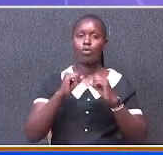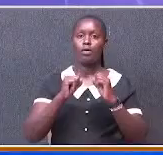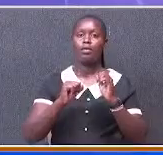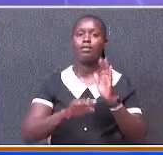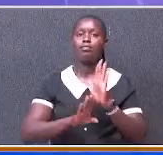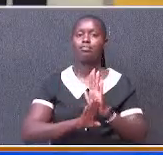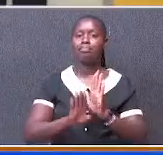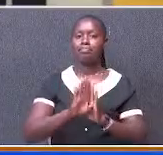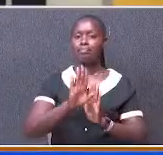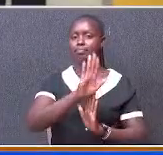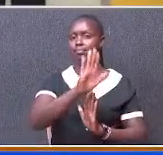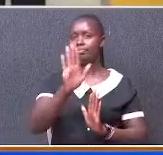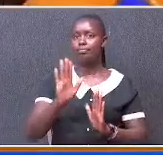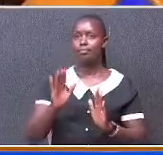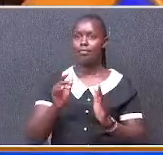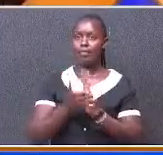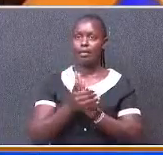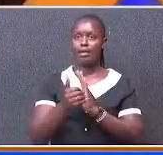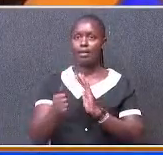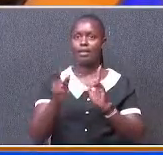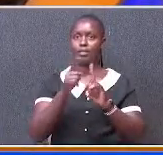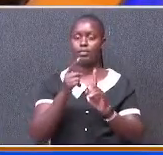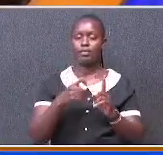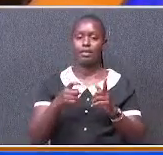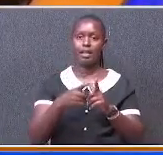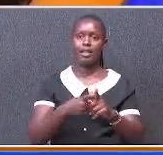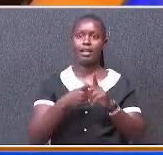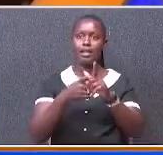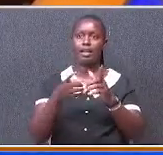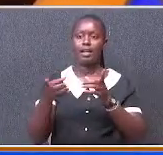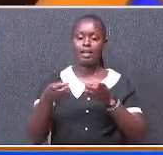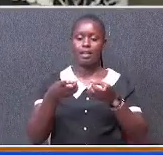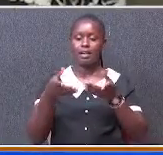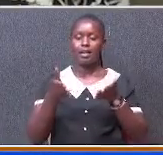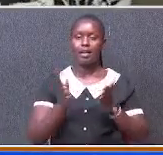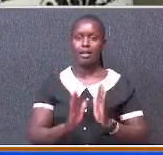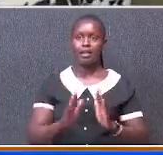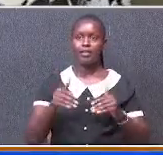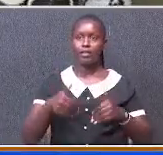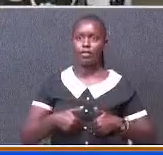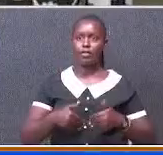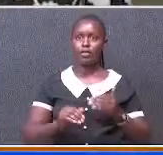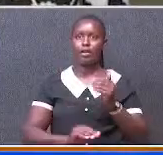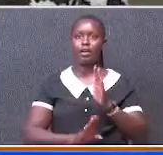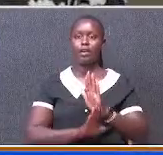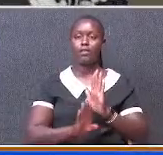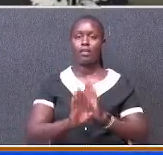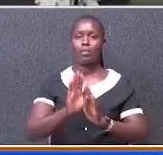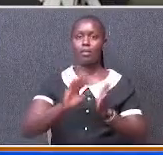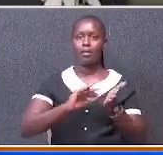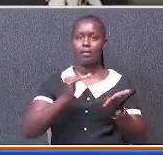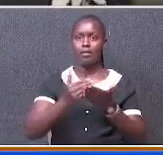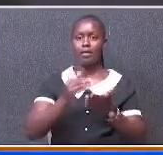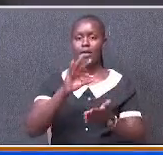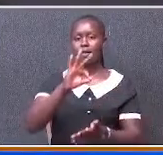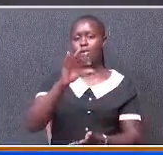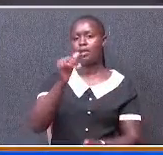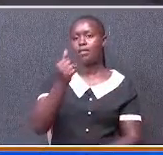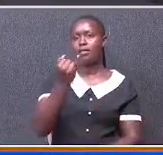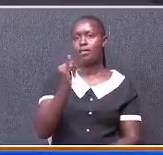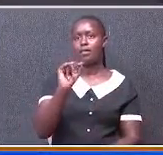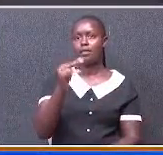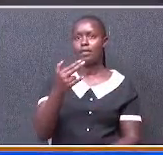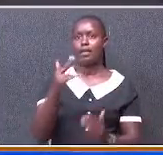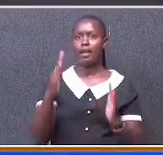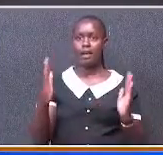Kisumu County after visiting the Africa Talent College, the director of the Youth Enterprise Development Fund, Faith Lukosi, encouraged young people